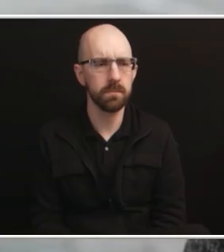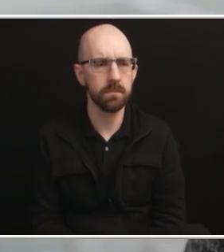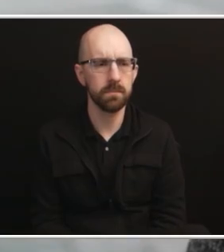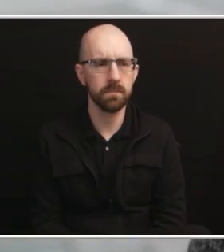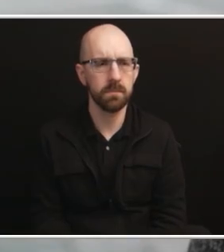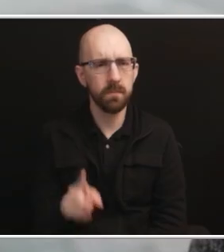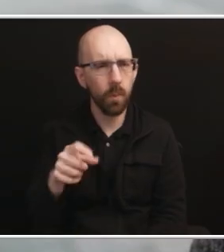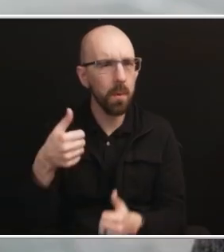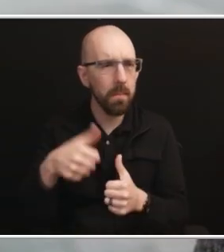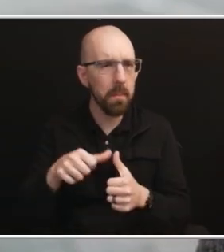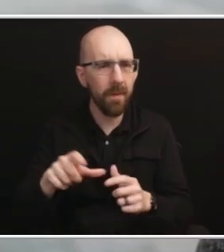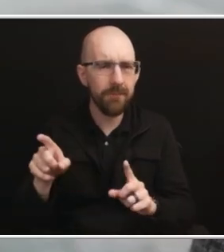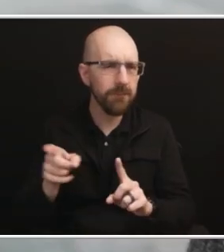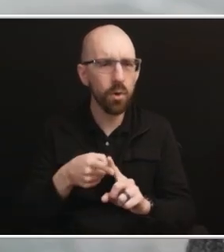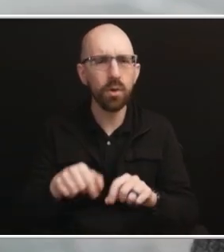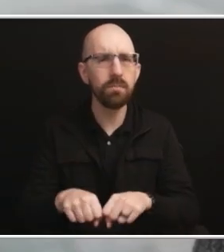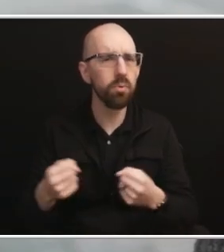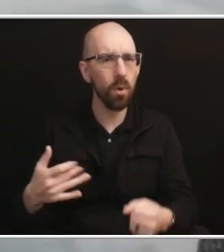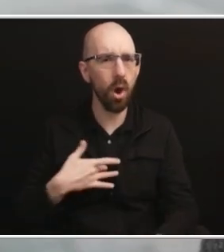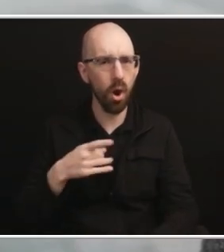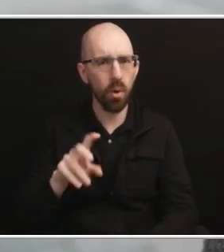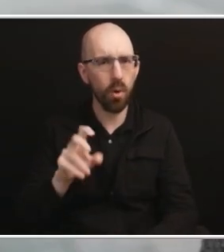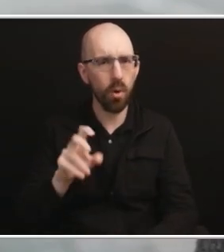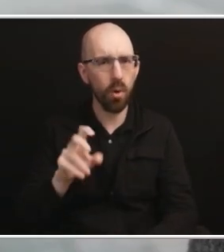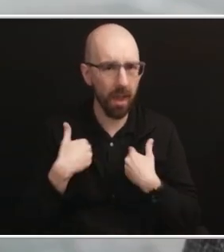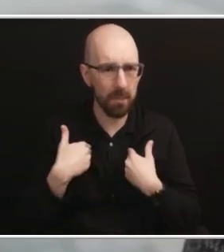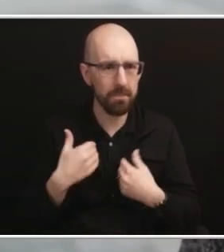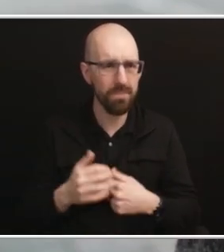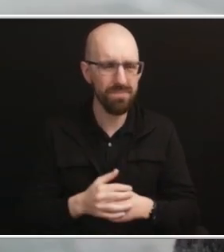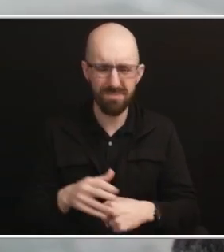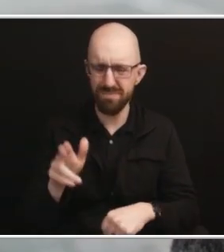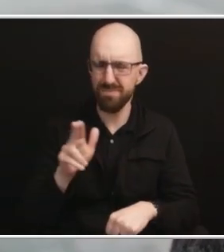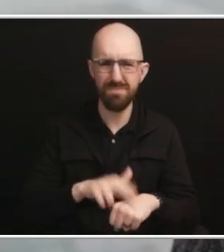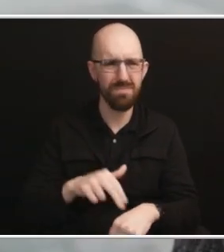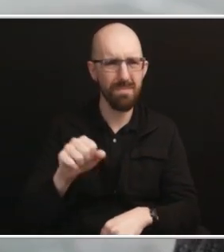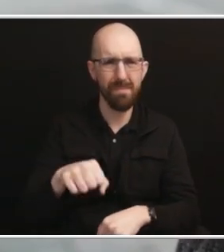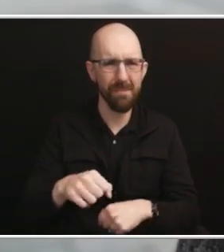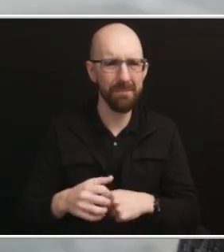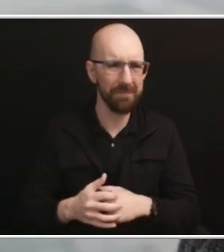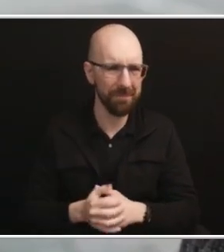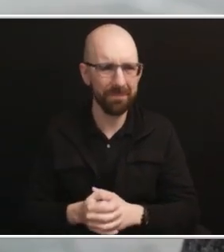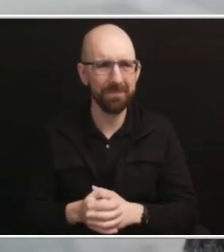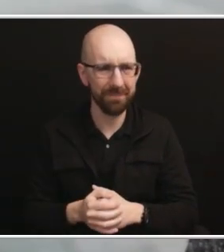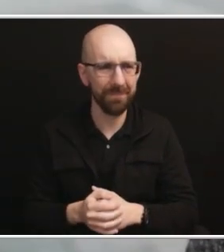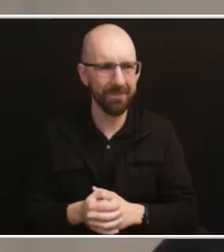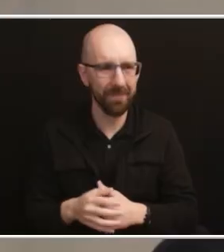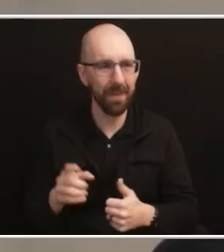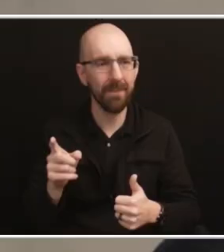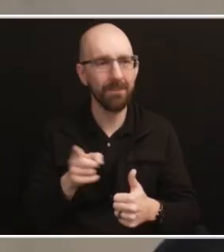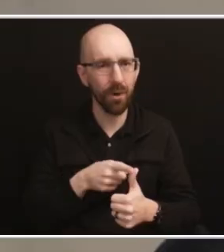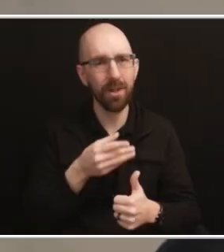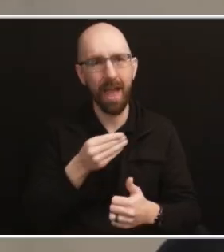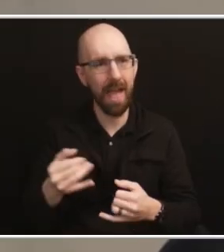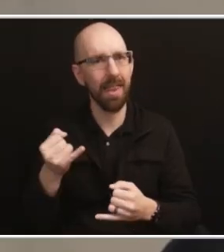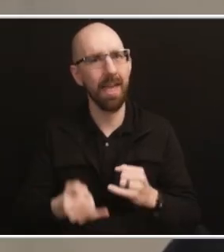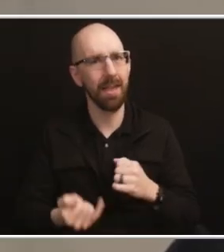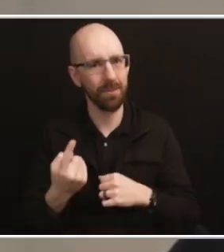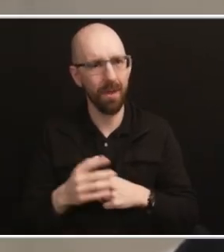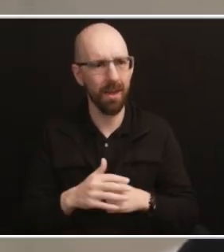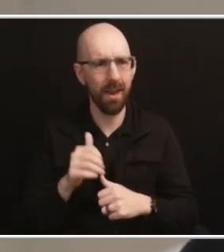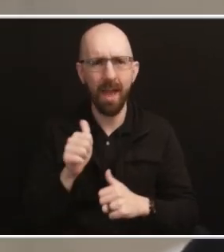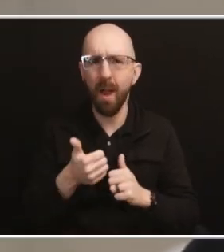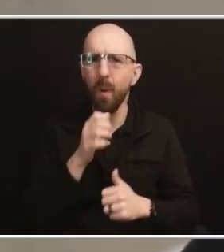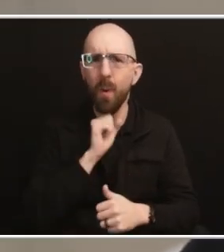First broken heart you ever had? Of course I do. The first one and the last one. How old were you?